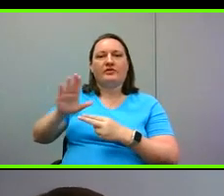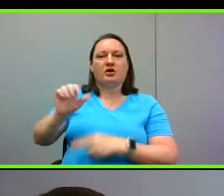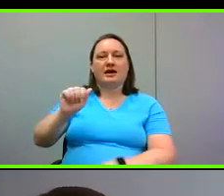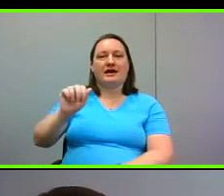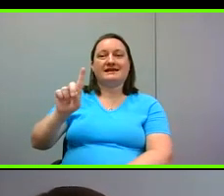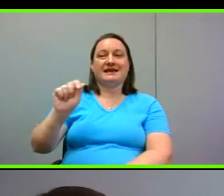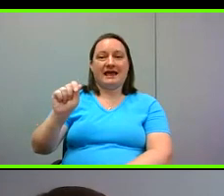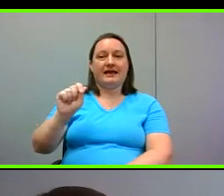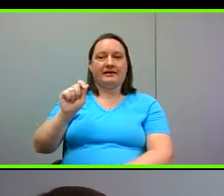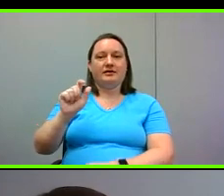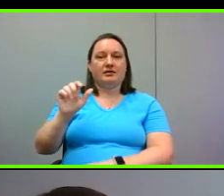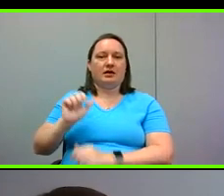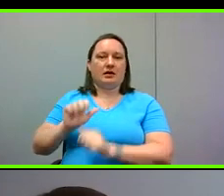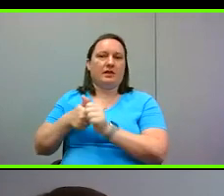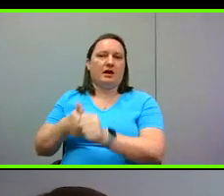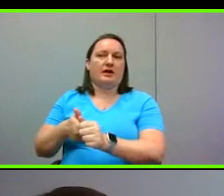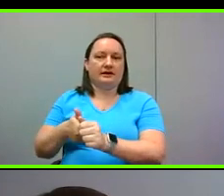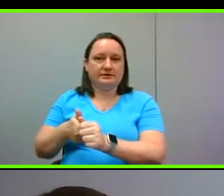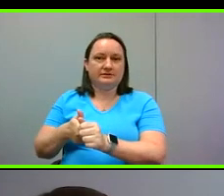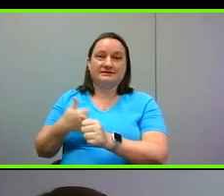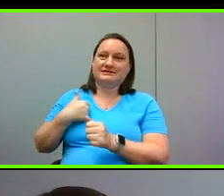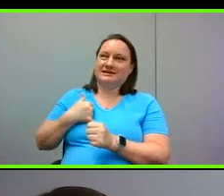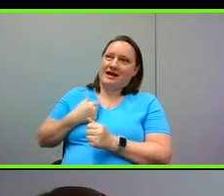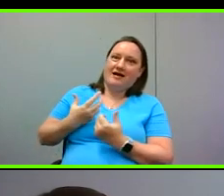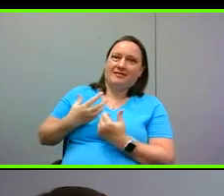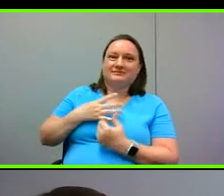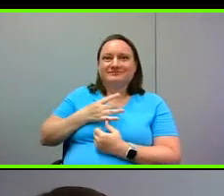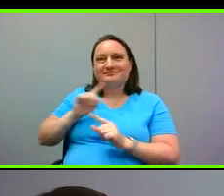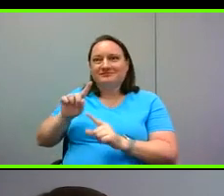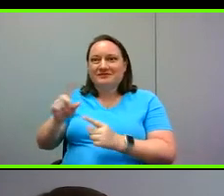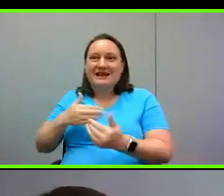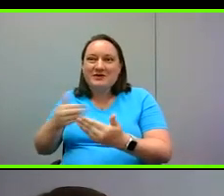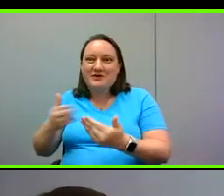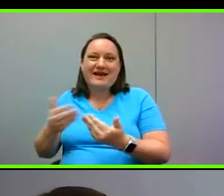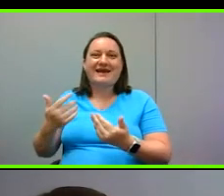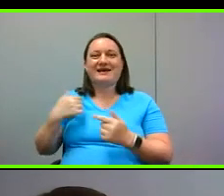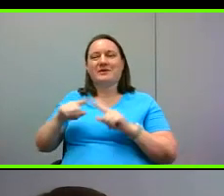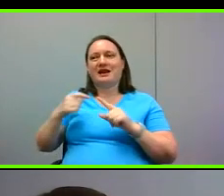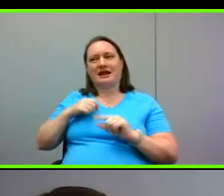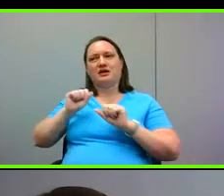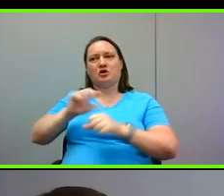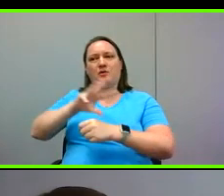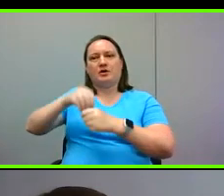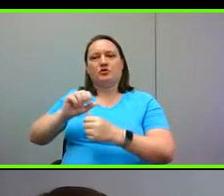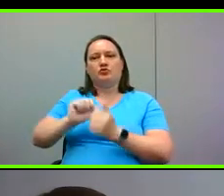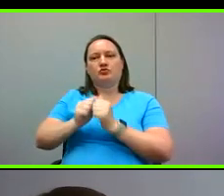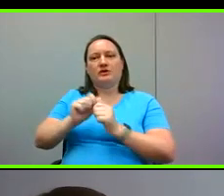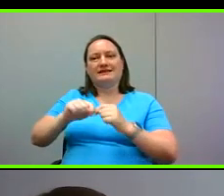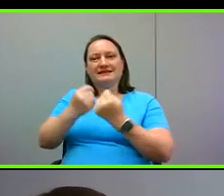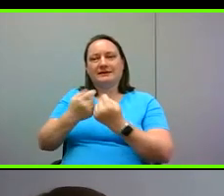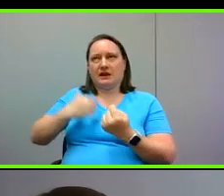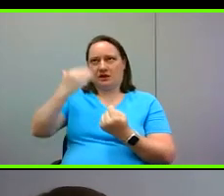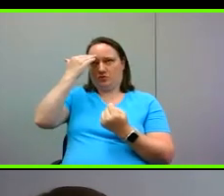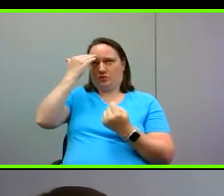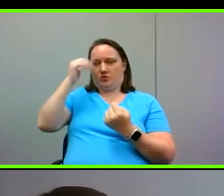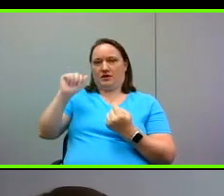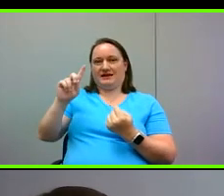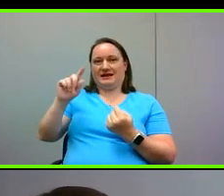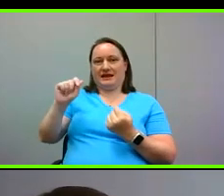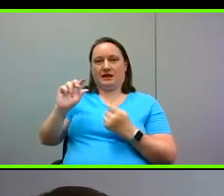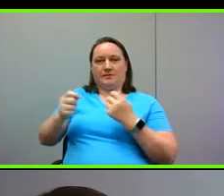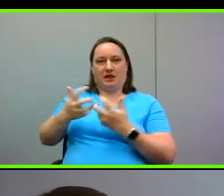outside standpoint of being a fan there, being part of a race team, and just knowing certain things with ADA compliance and things that they can do to make